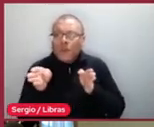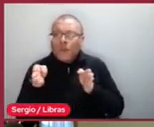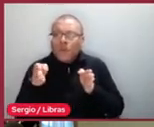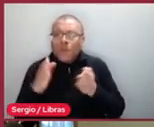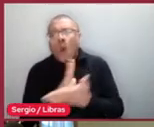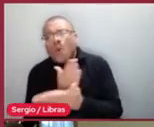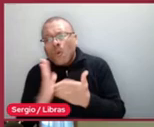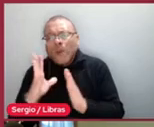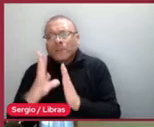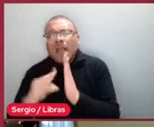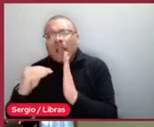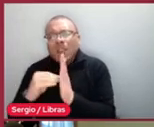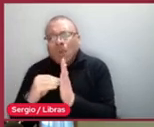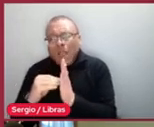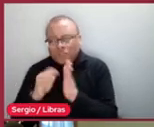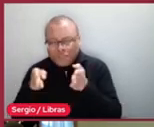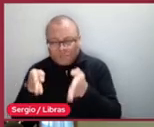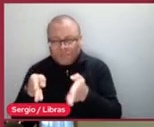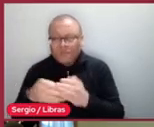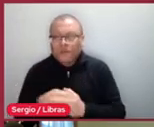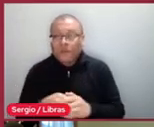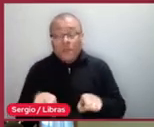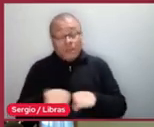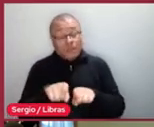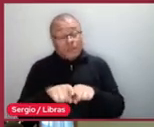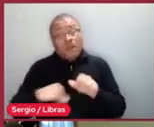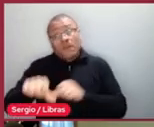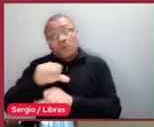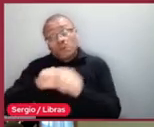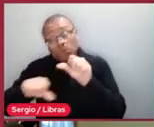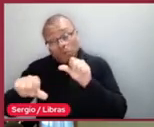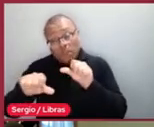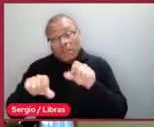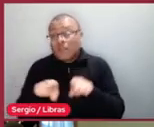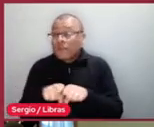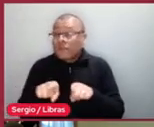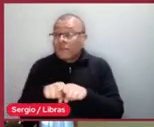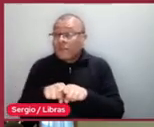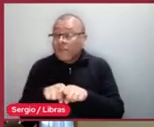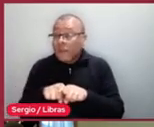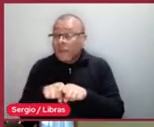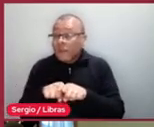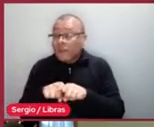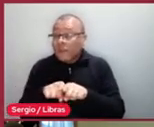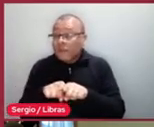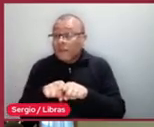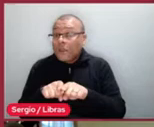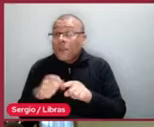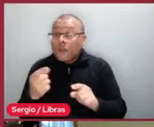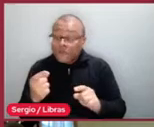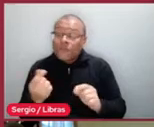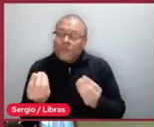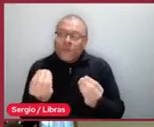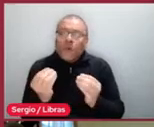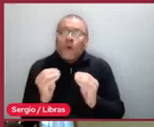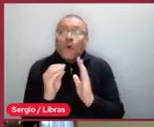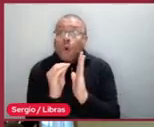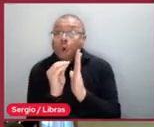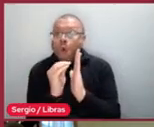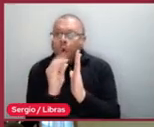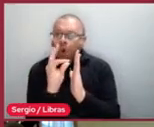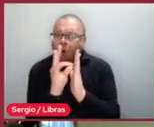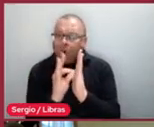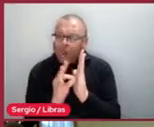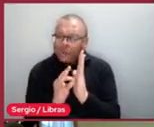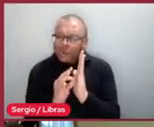languages. And then we're gonna throw it all away and see if we can make a better code and what can we